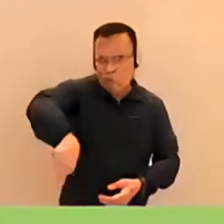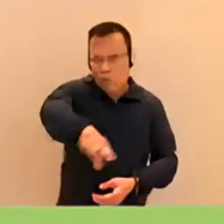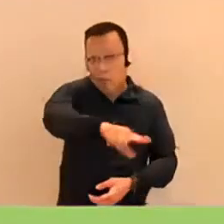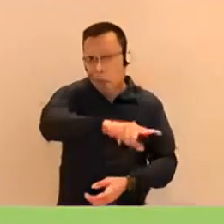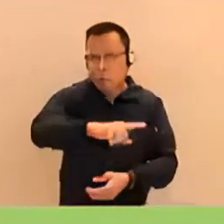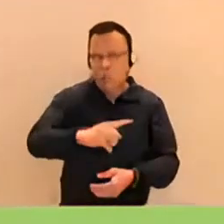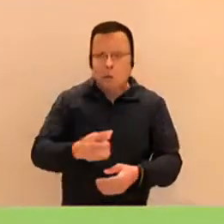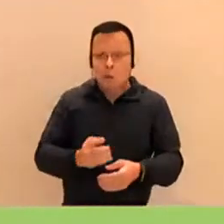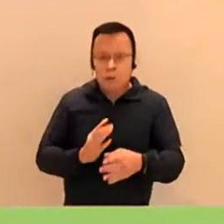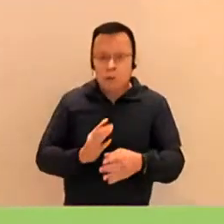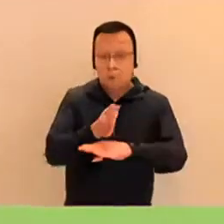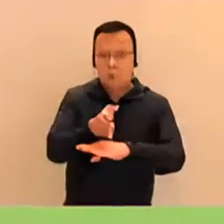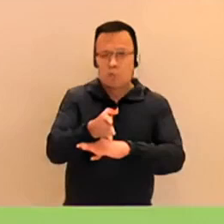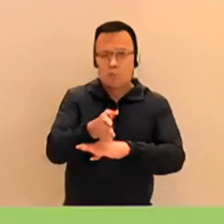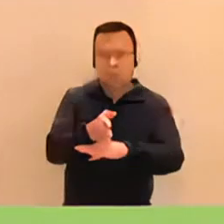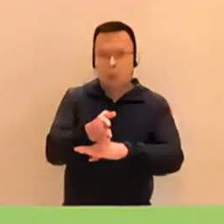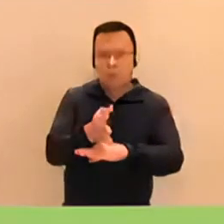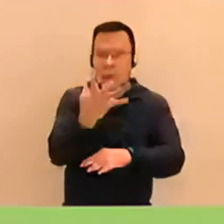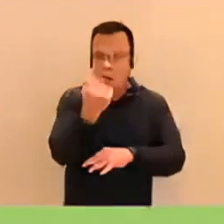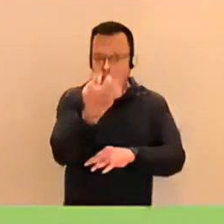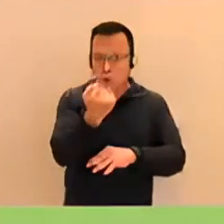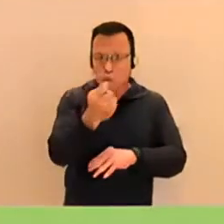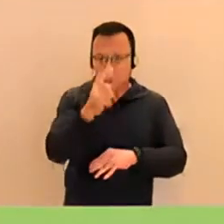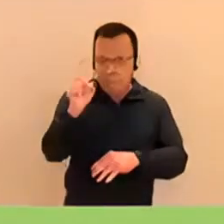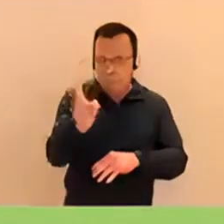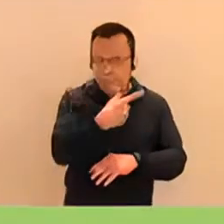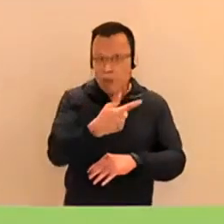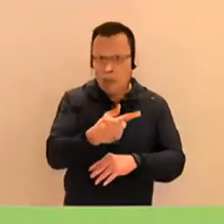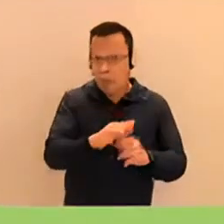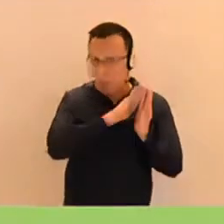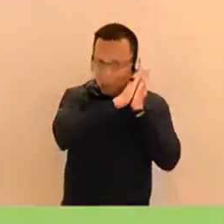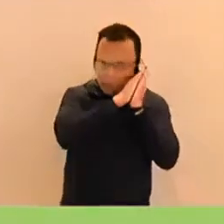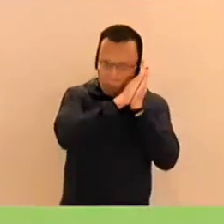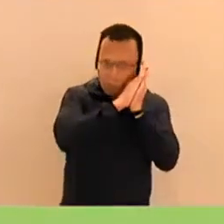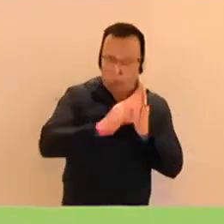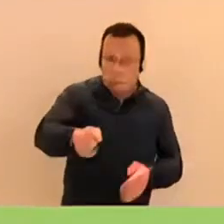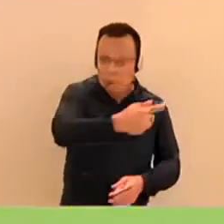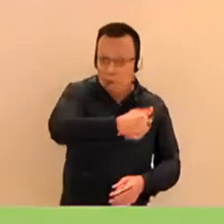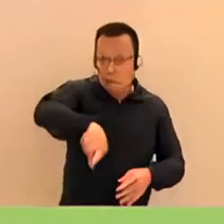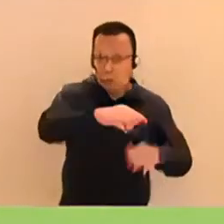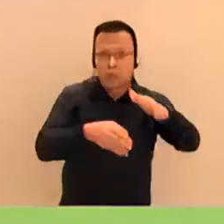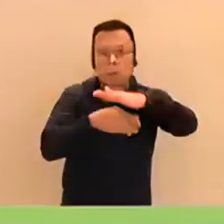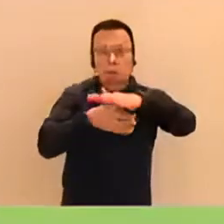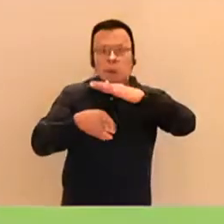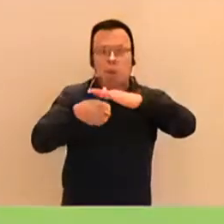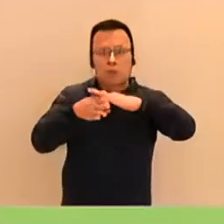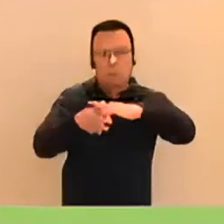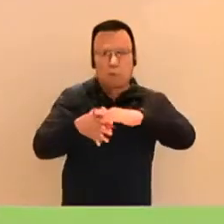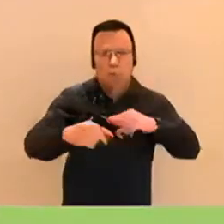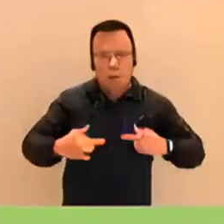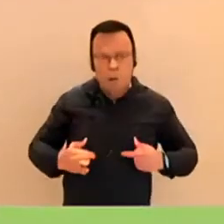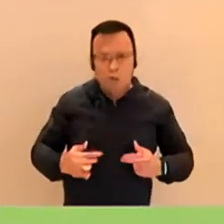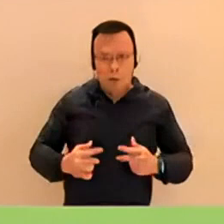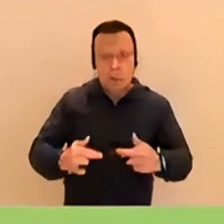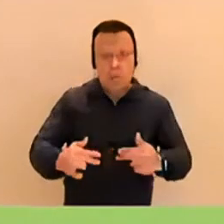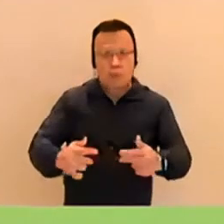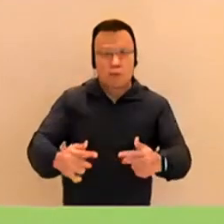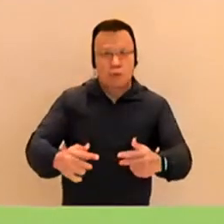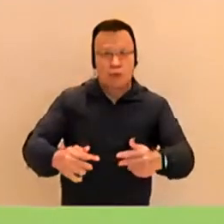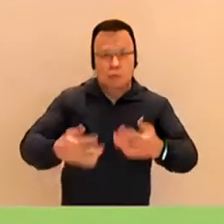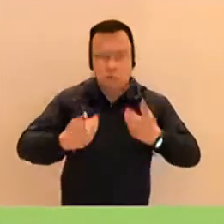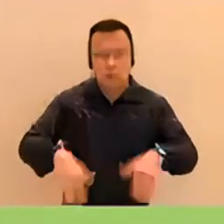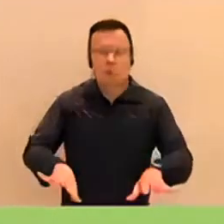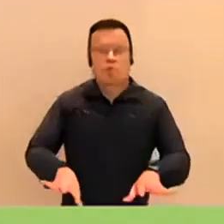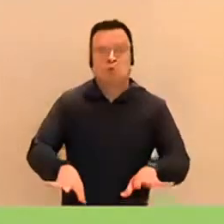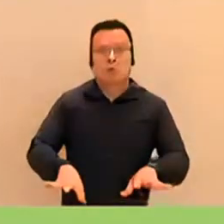500,000 new residential flats, and upon full development can accommodate a total population